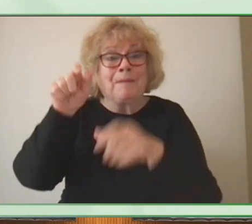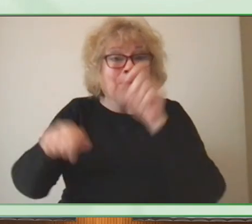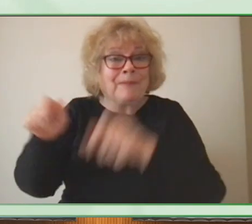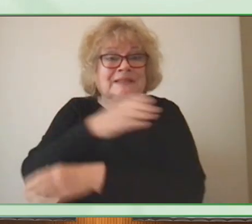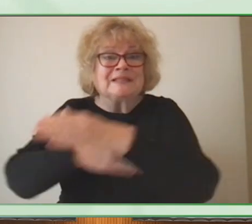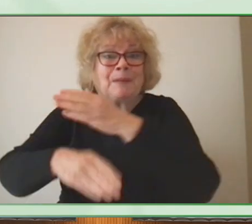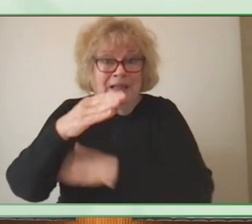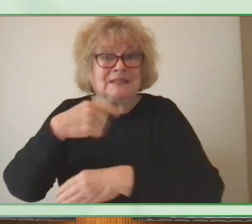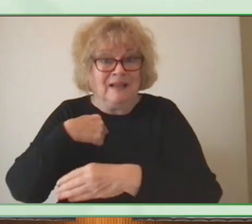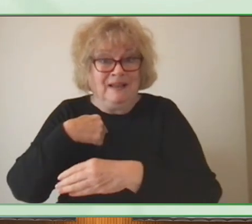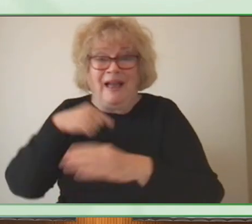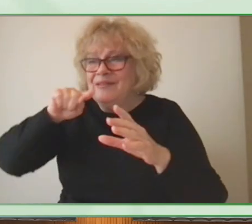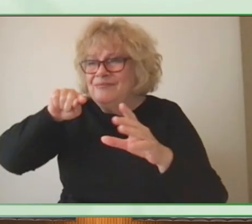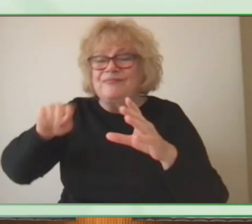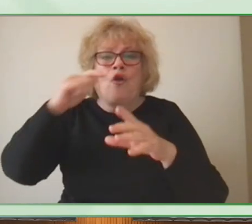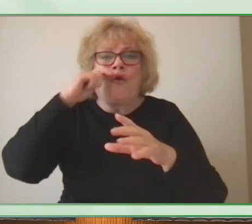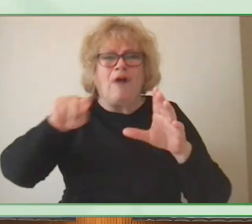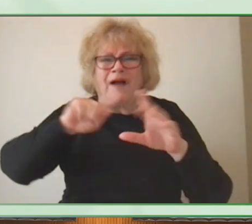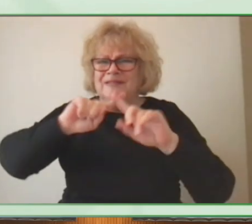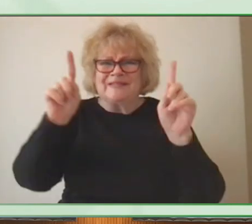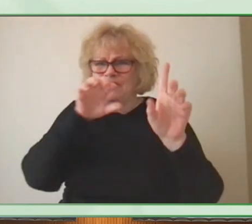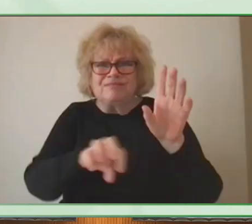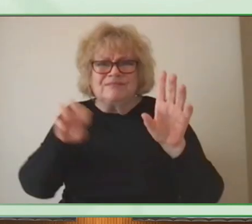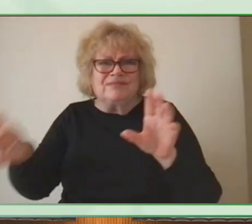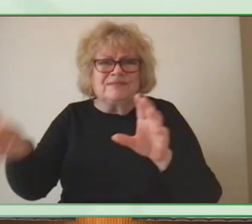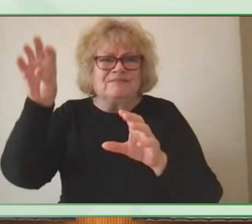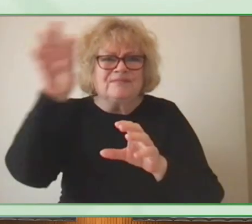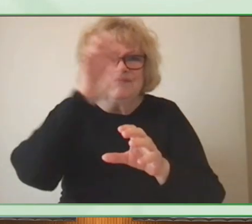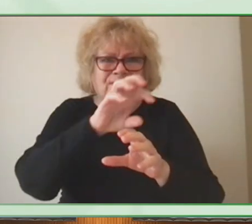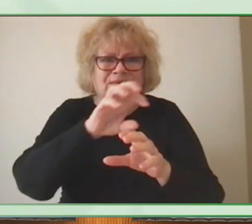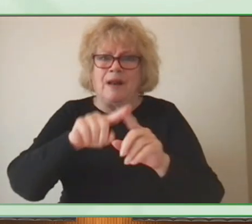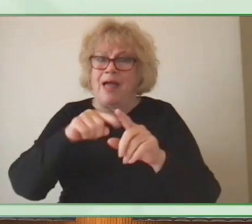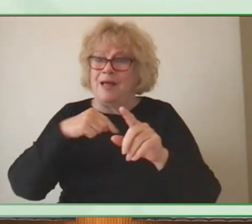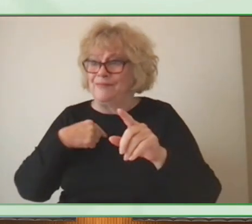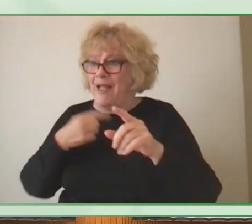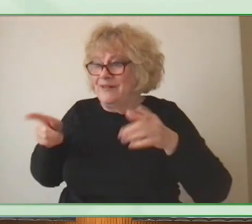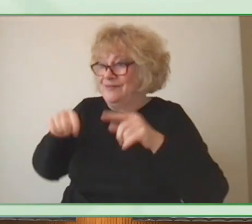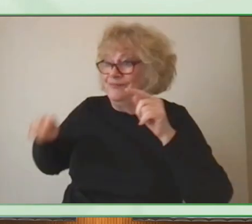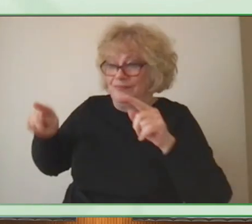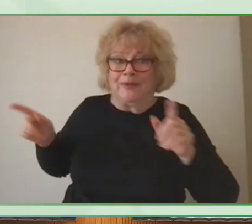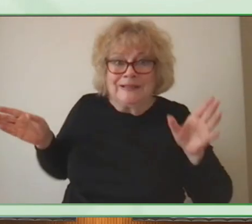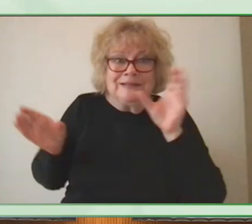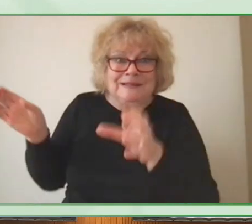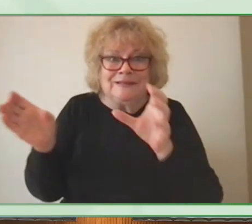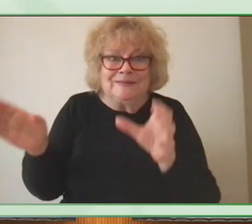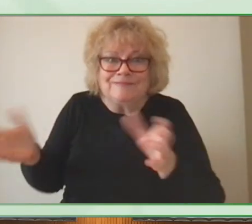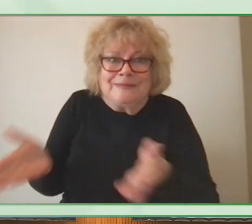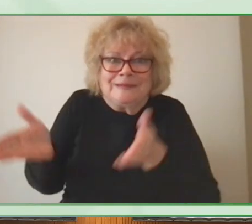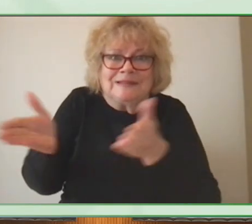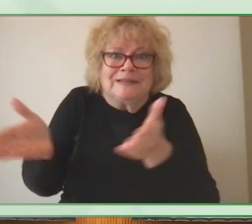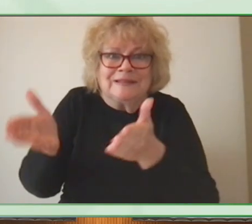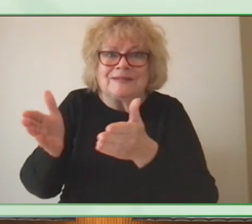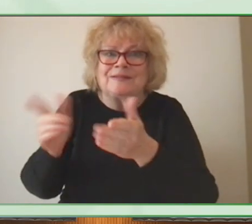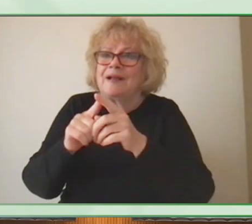important, we have them on different management positions. So project managers, advocacy